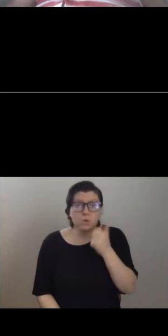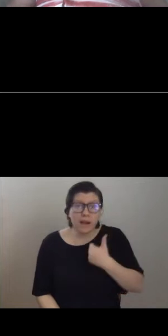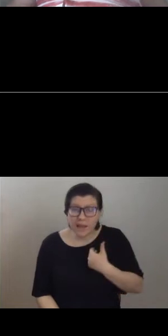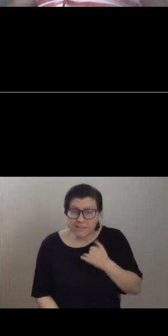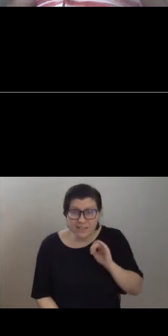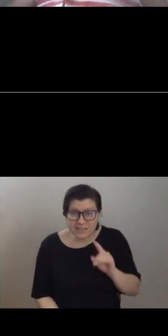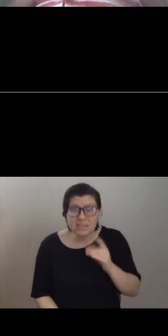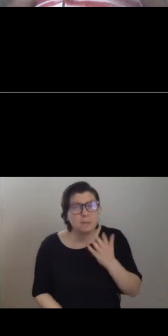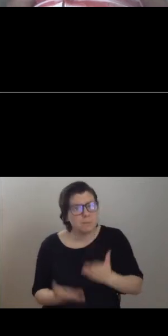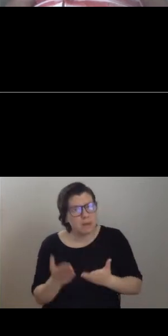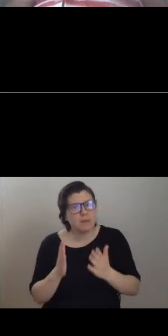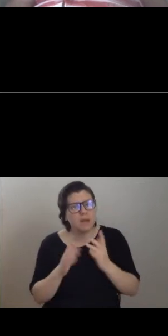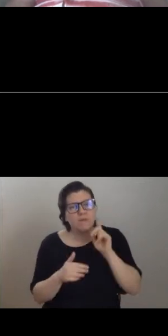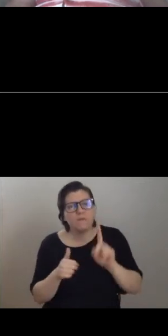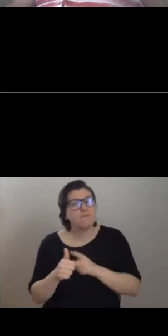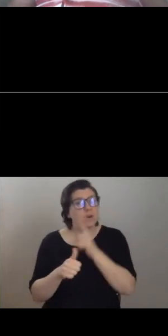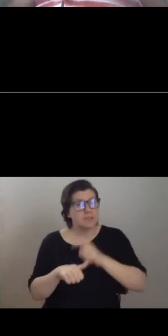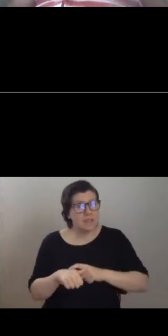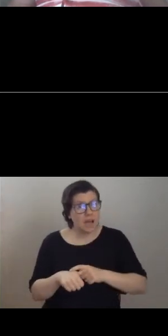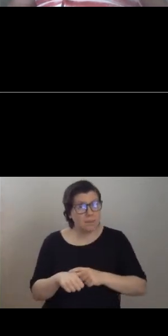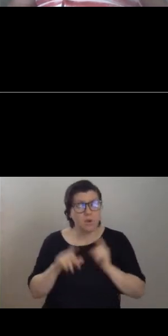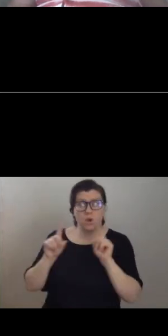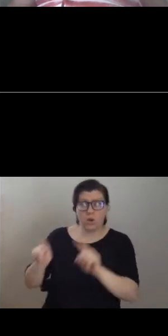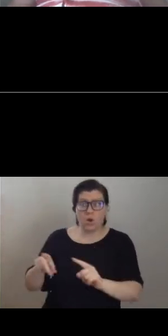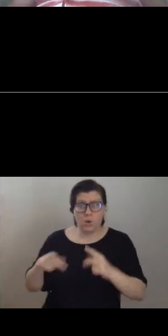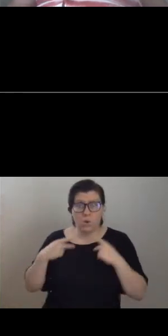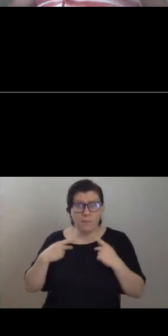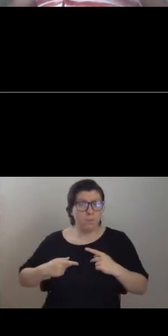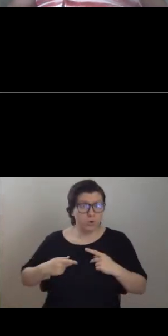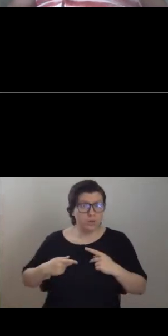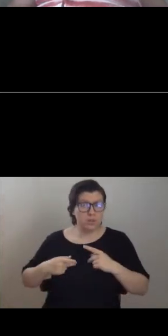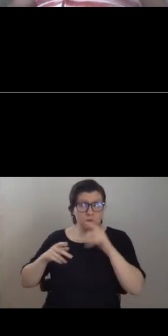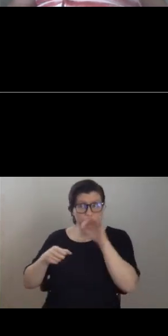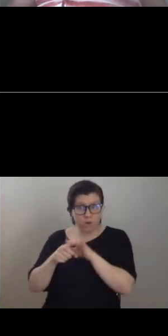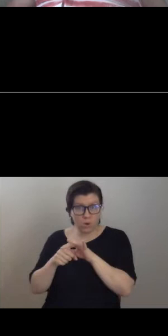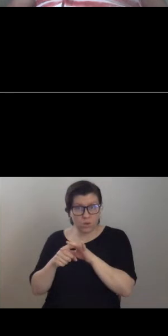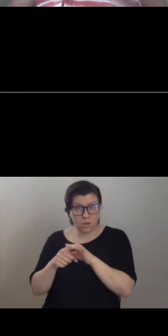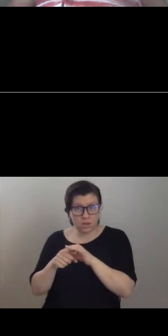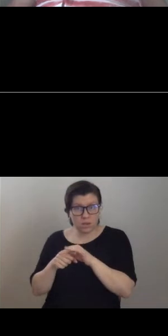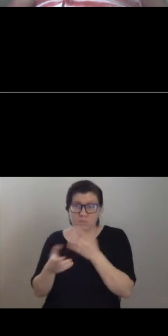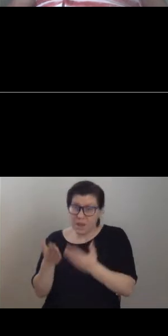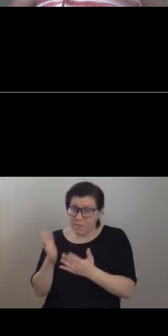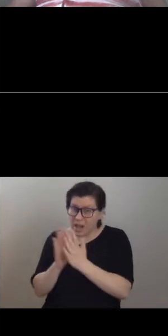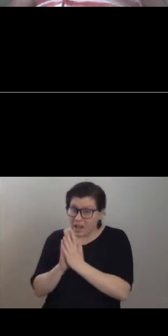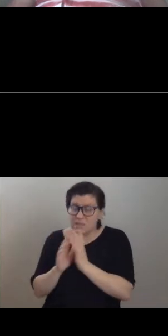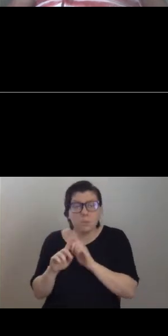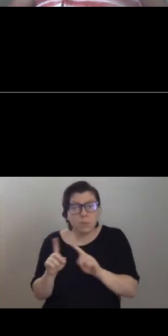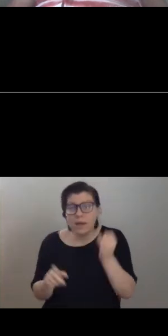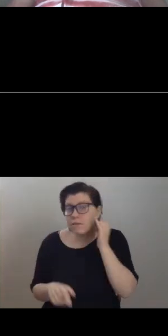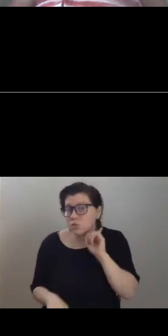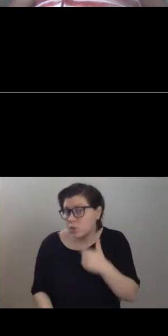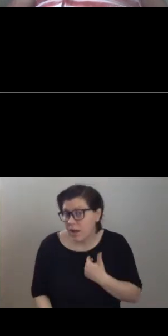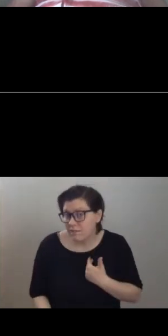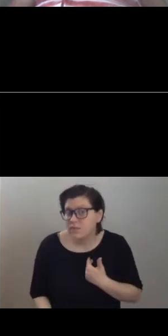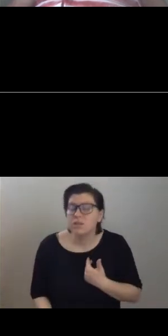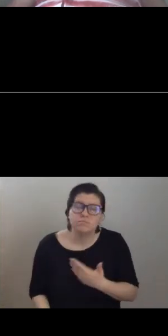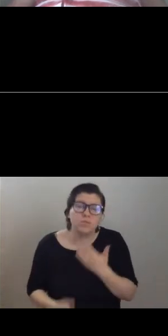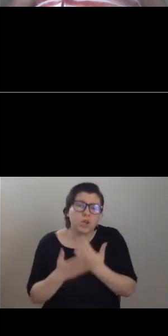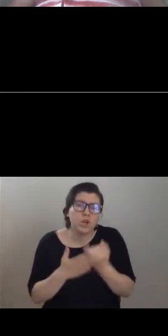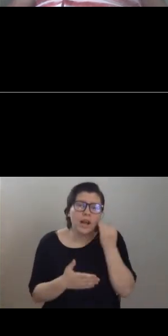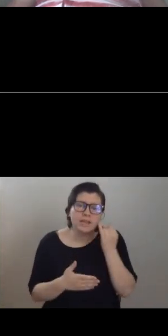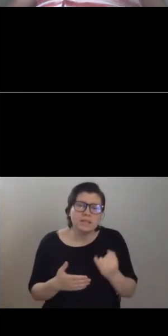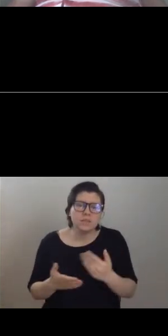for first-time voting in person. If you don't have that, though, it would be a good idea to bring something with